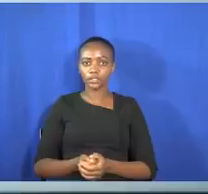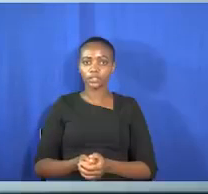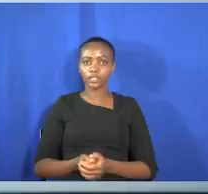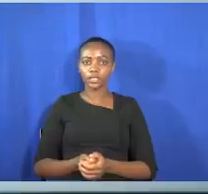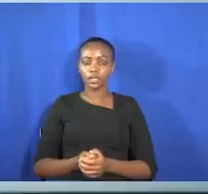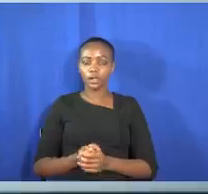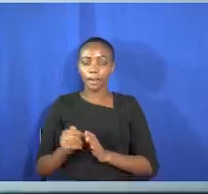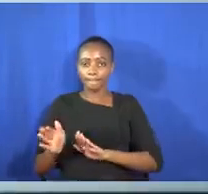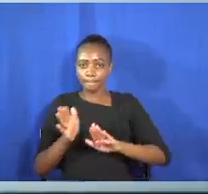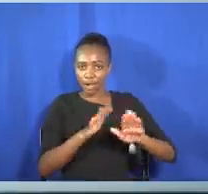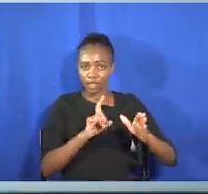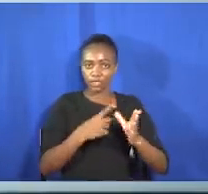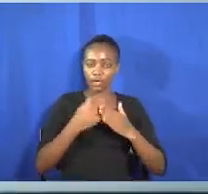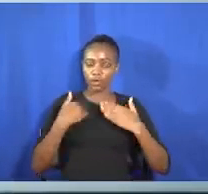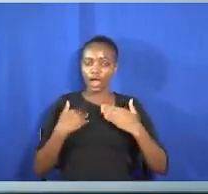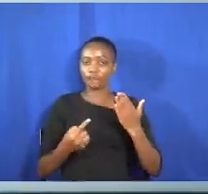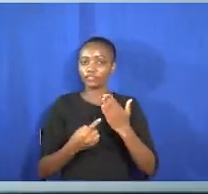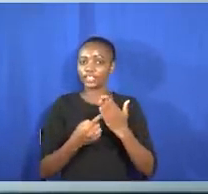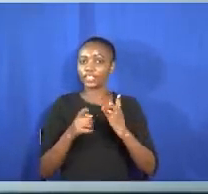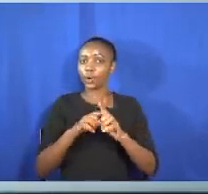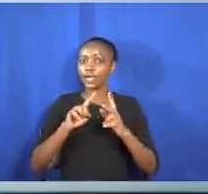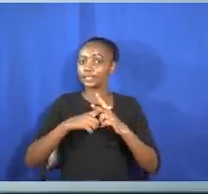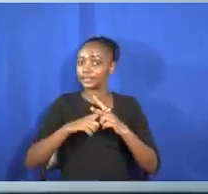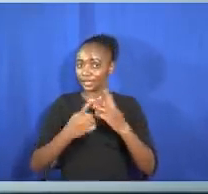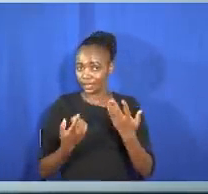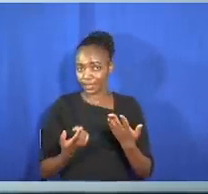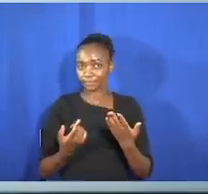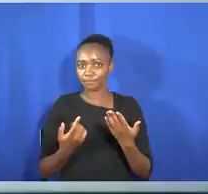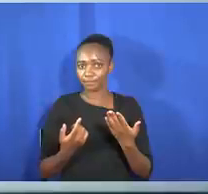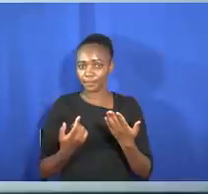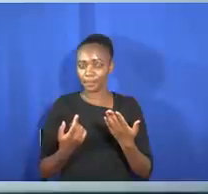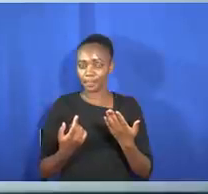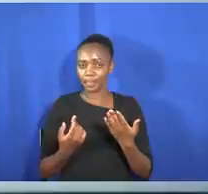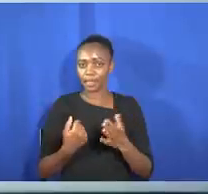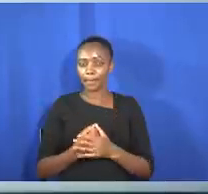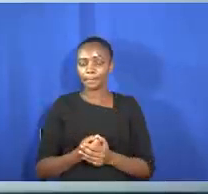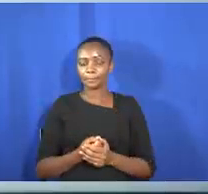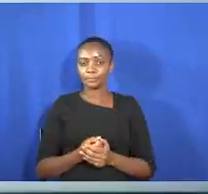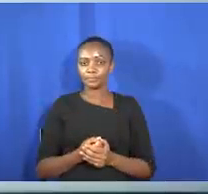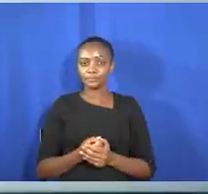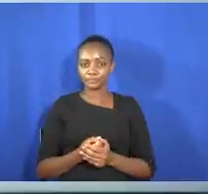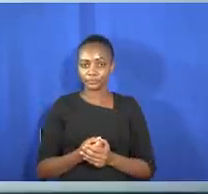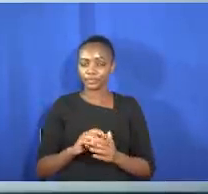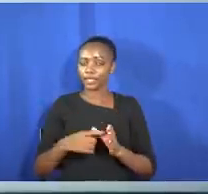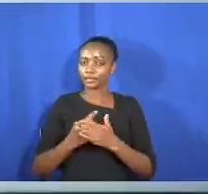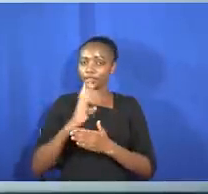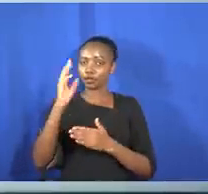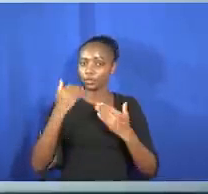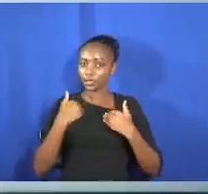management. We move on. Then there is the technical and engineering track within the STEM